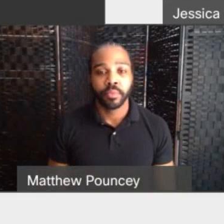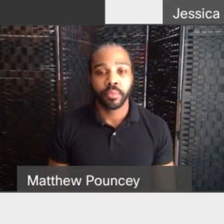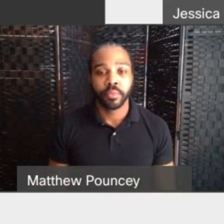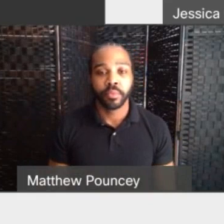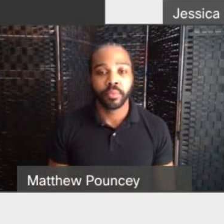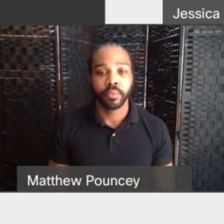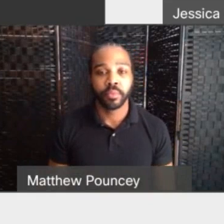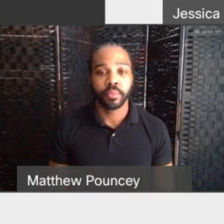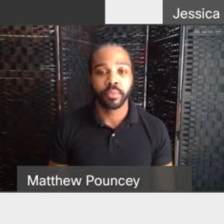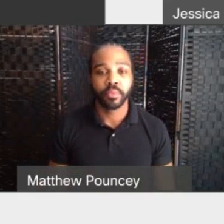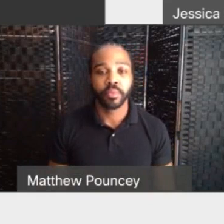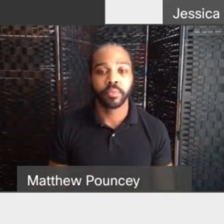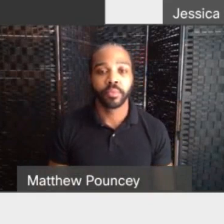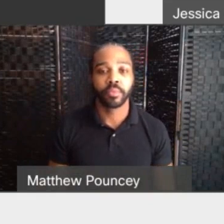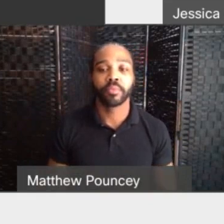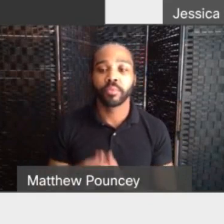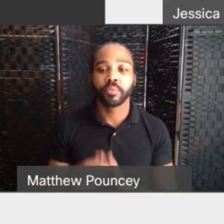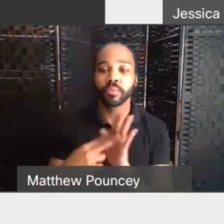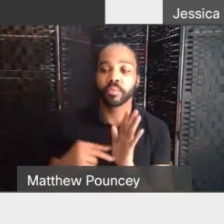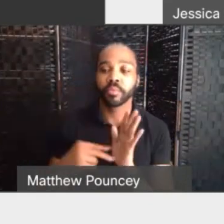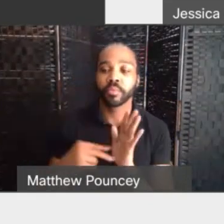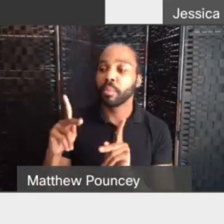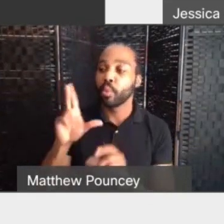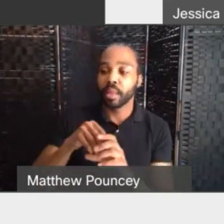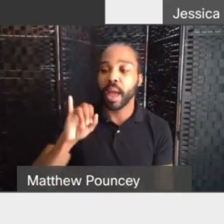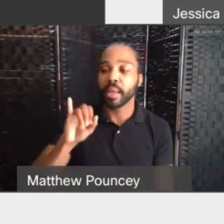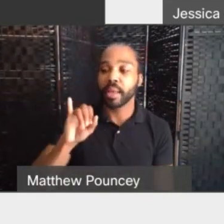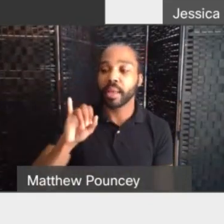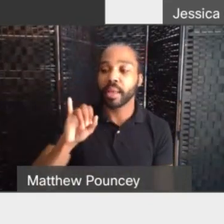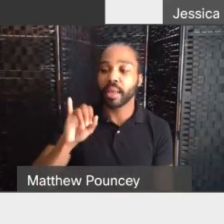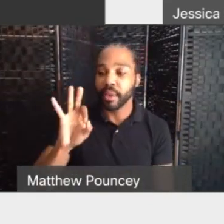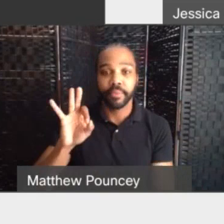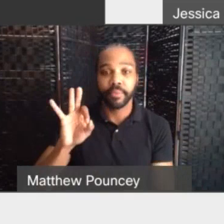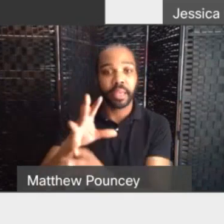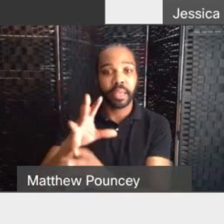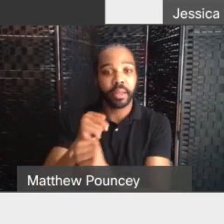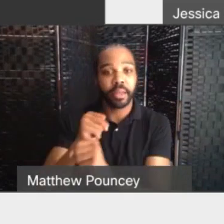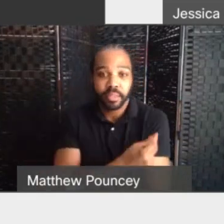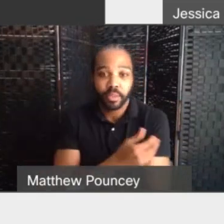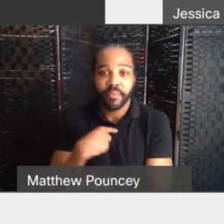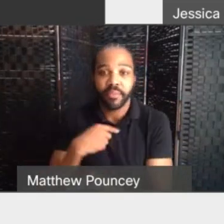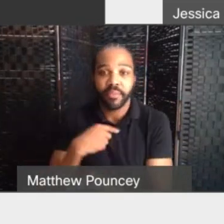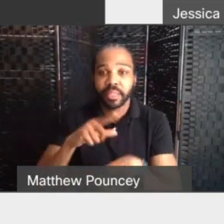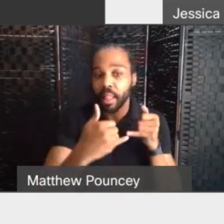Since people in ICFs are starting to get their vaccines, is there a timeline as to when